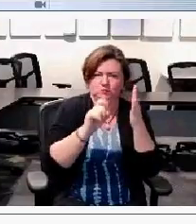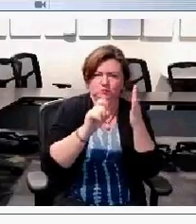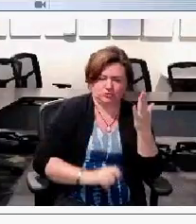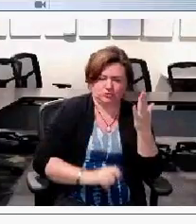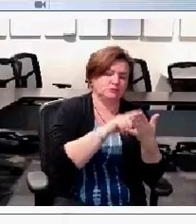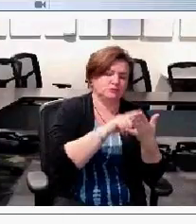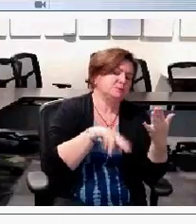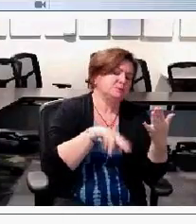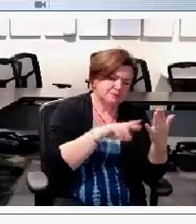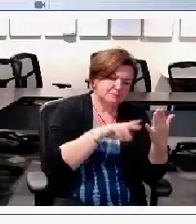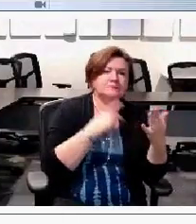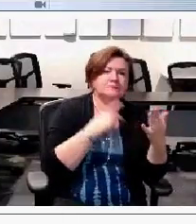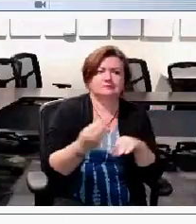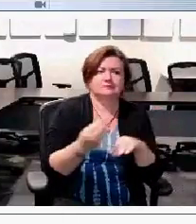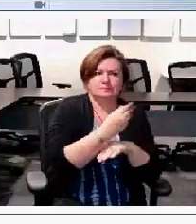I just